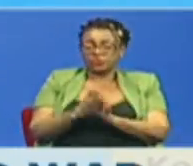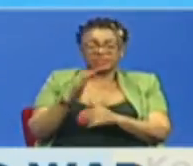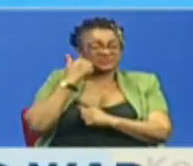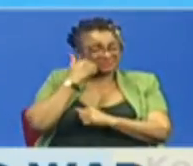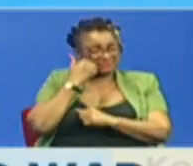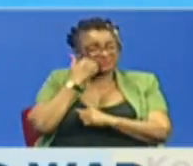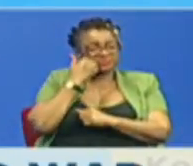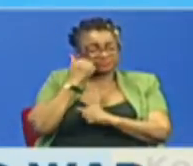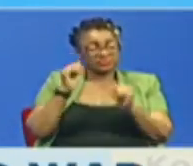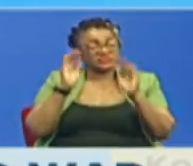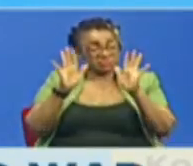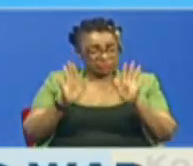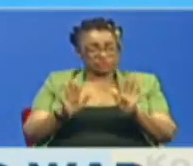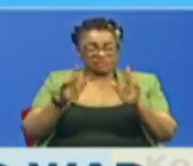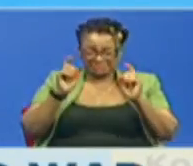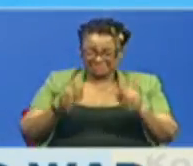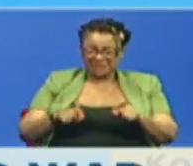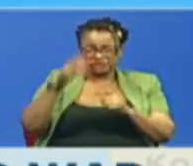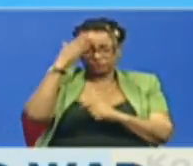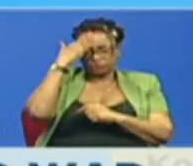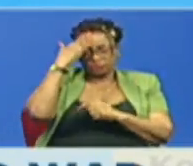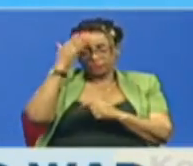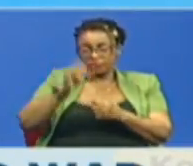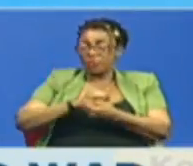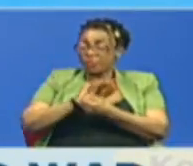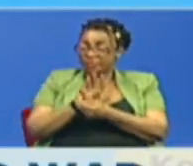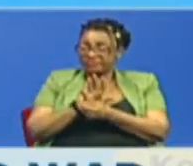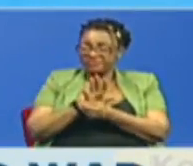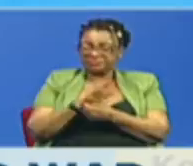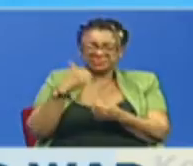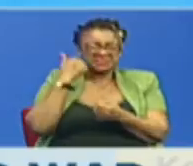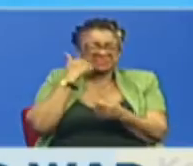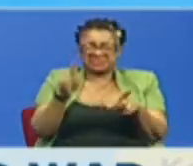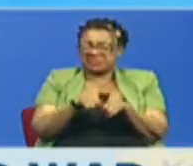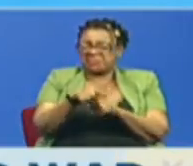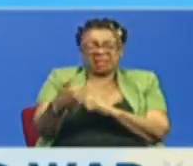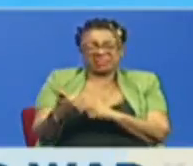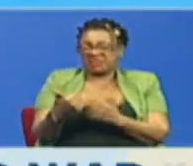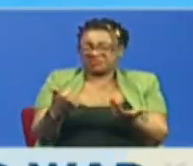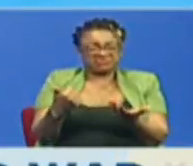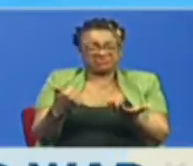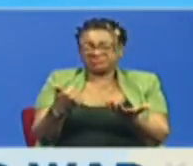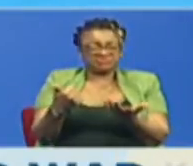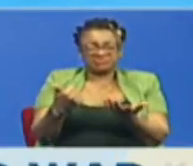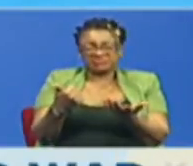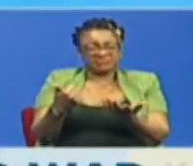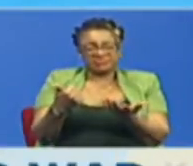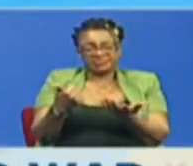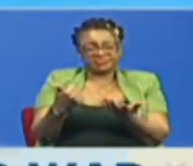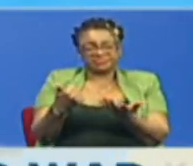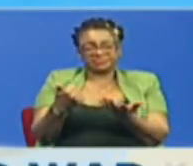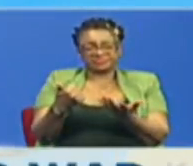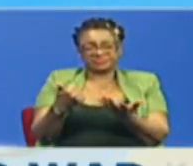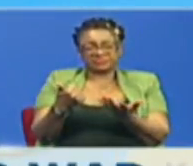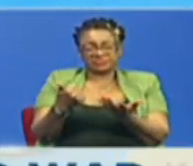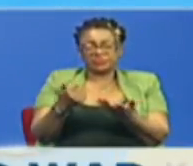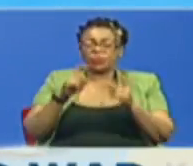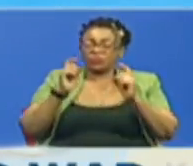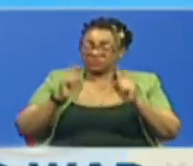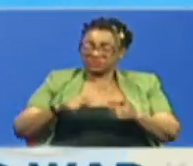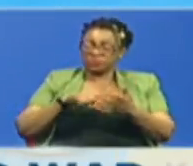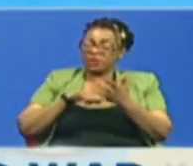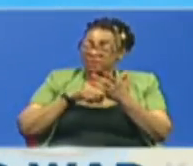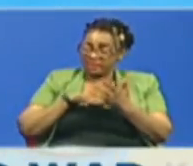It's important to note, COVID-19 is a disease like any other. It's a disease like any other, and we really need to emphasize